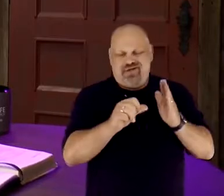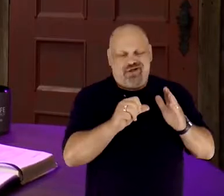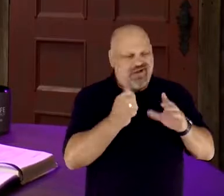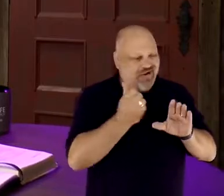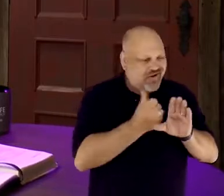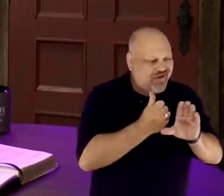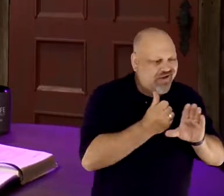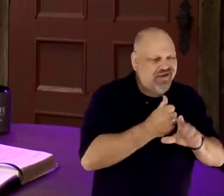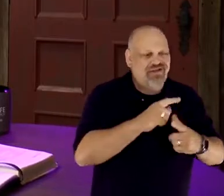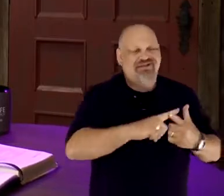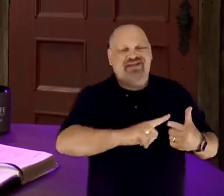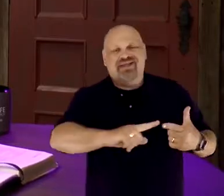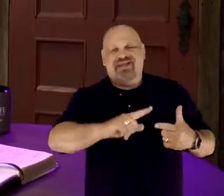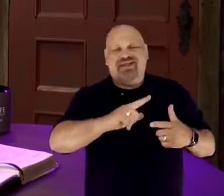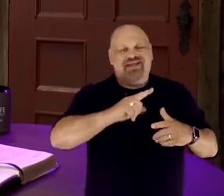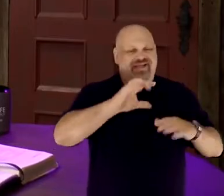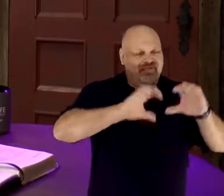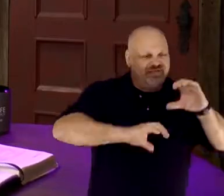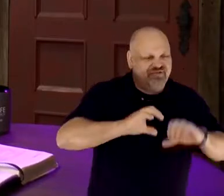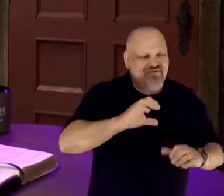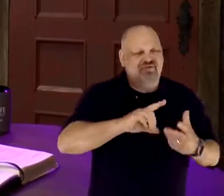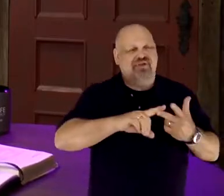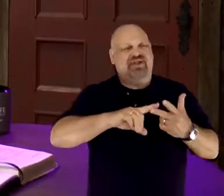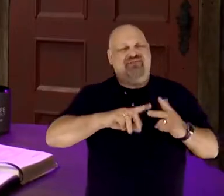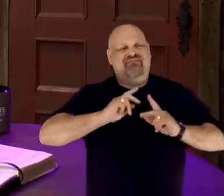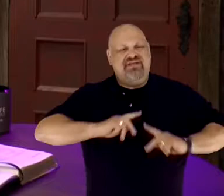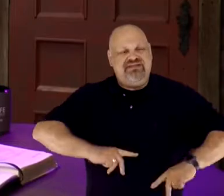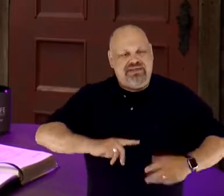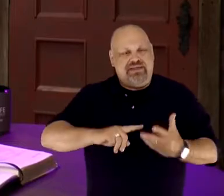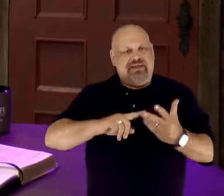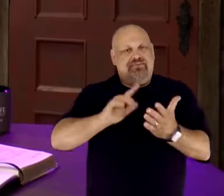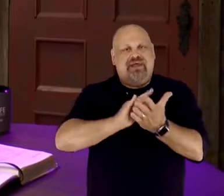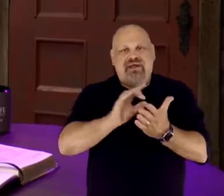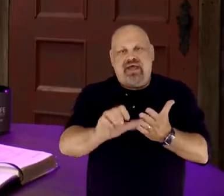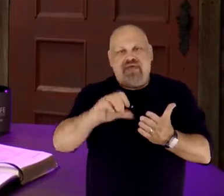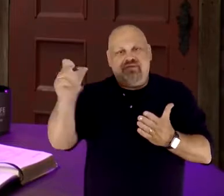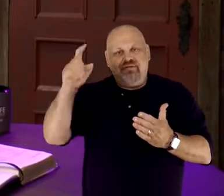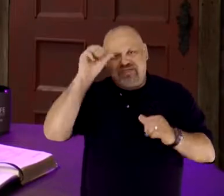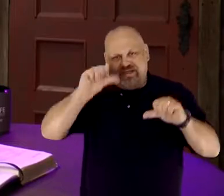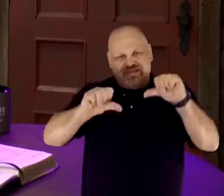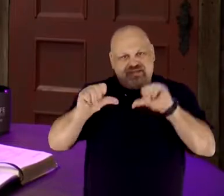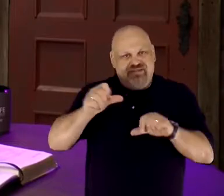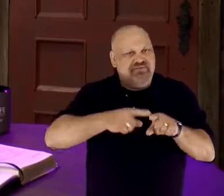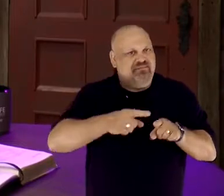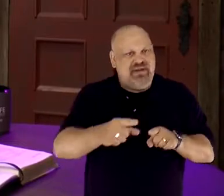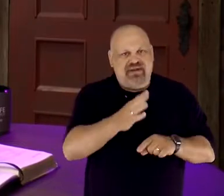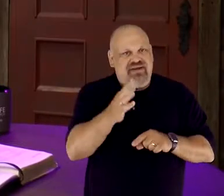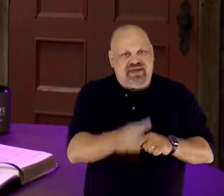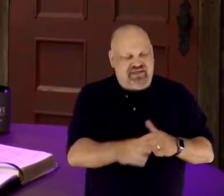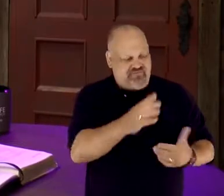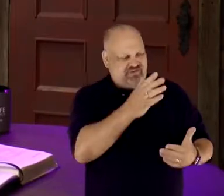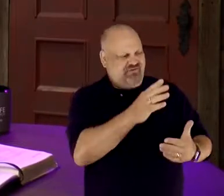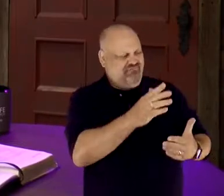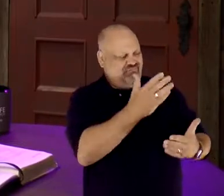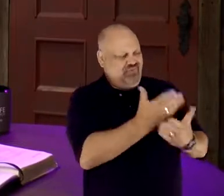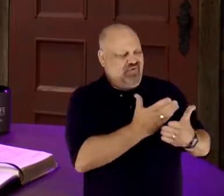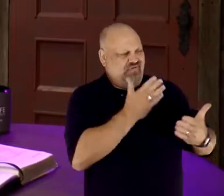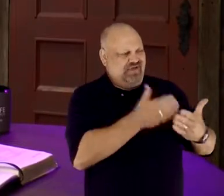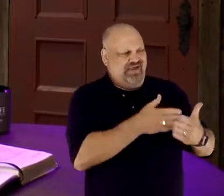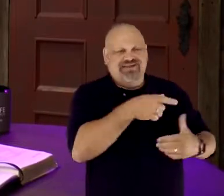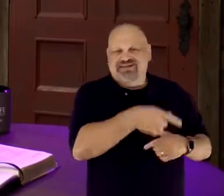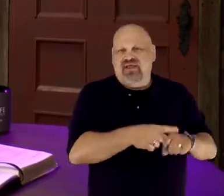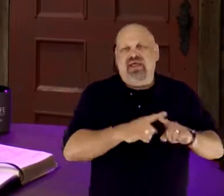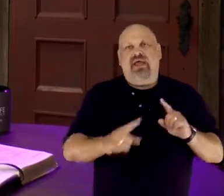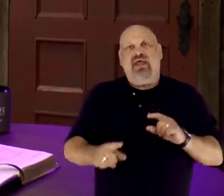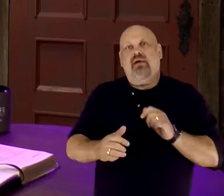chemistry, physics, medicine, or any other scientific discipline. Much to the contrary, the accuracy of